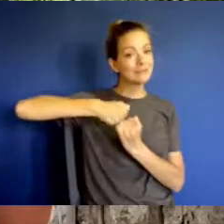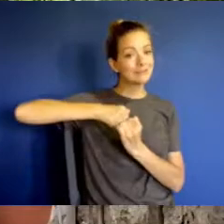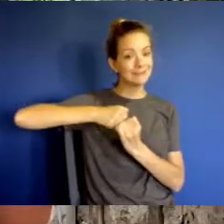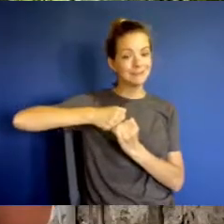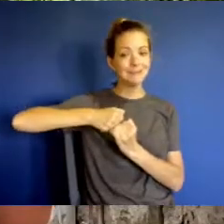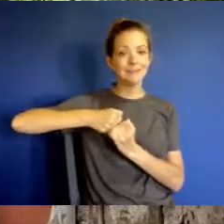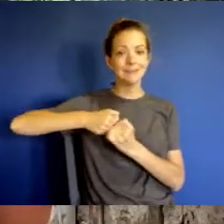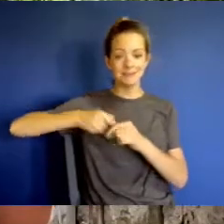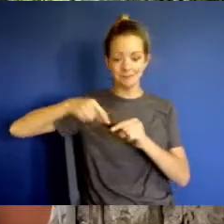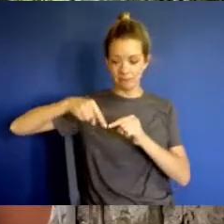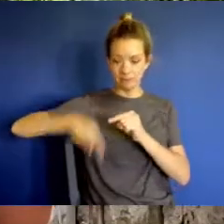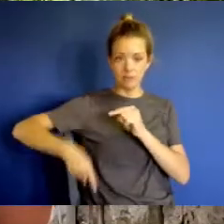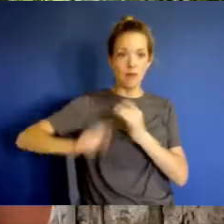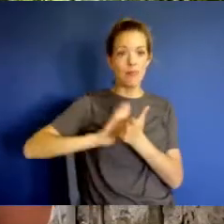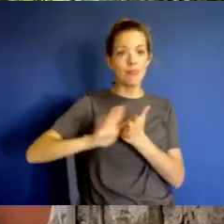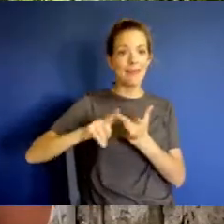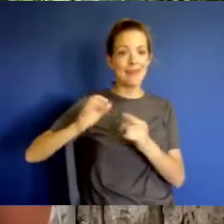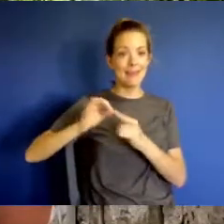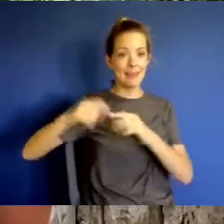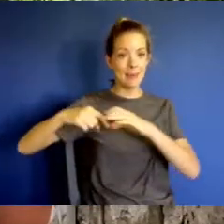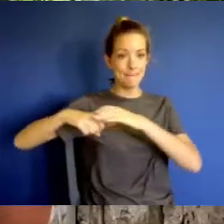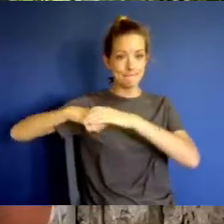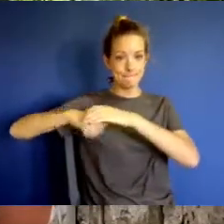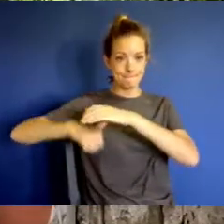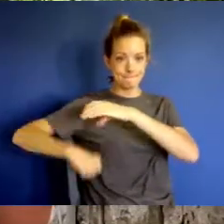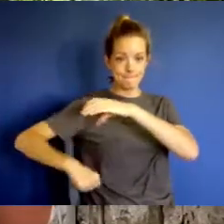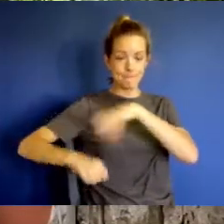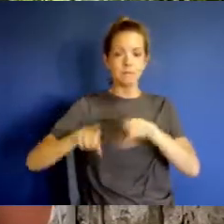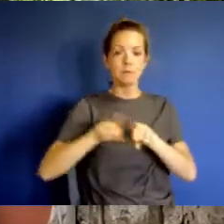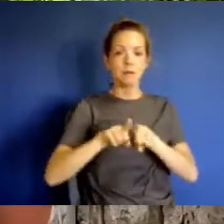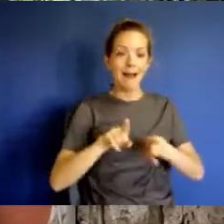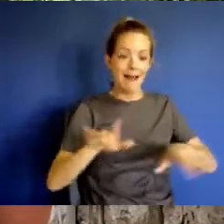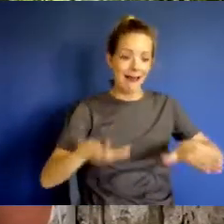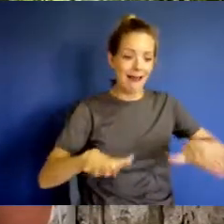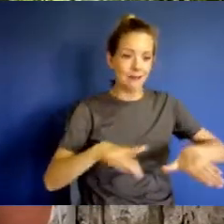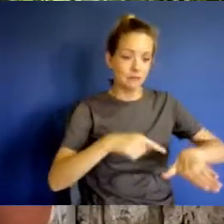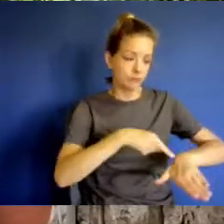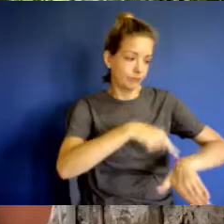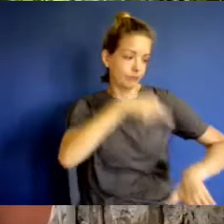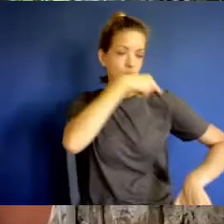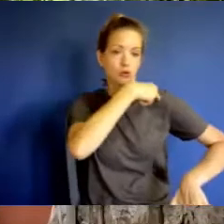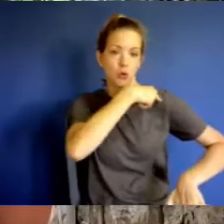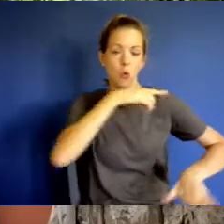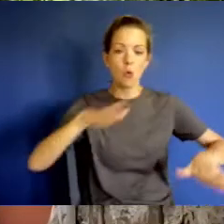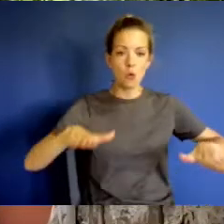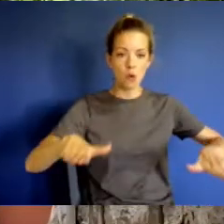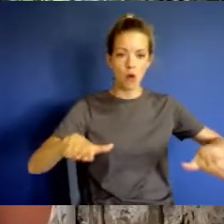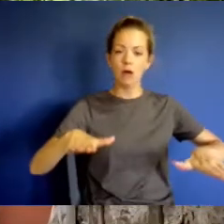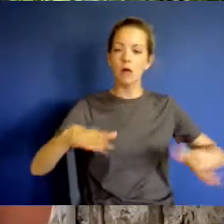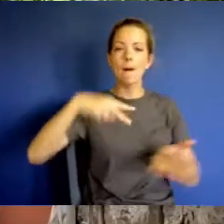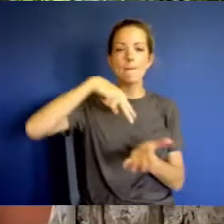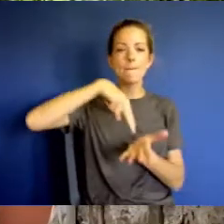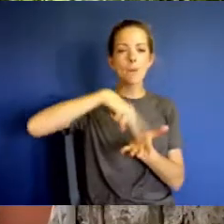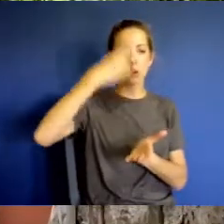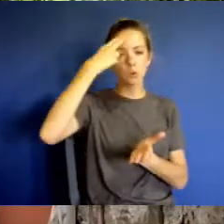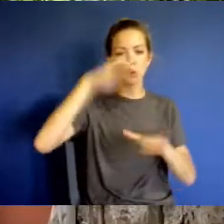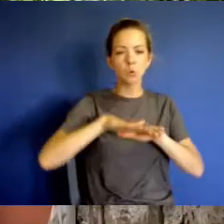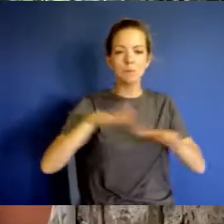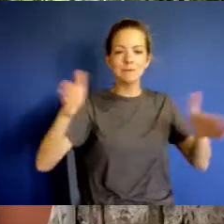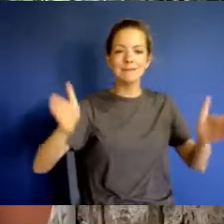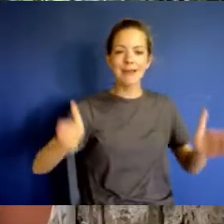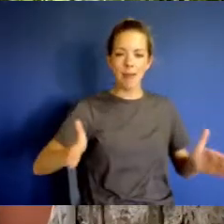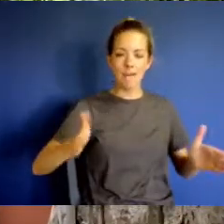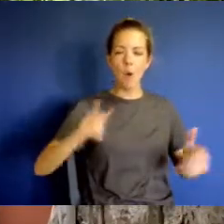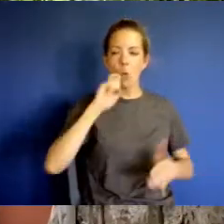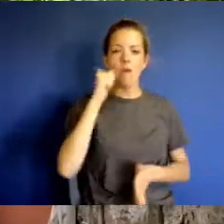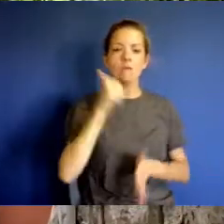So knees under our hips, hands under our shoulders, we come to that tabletop pose. Okay, so